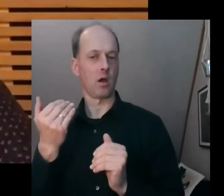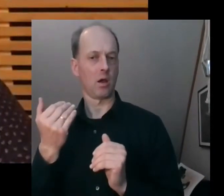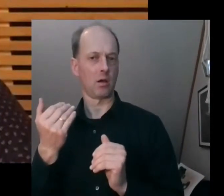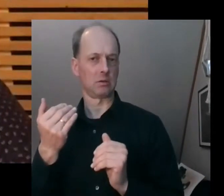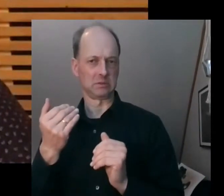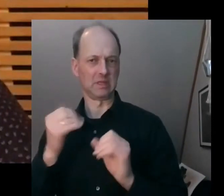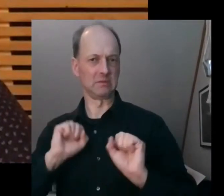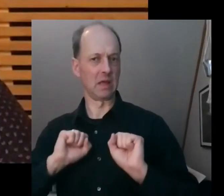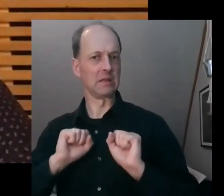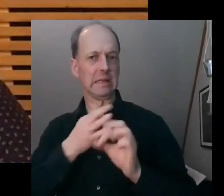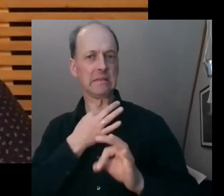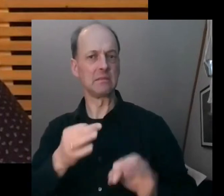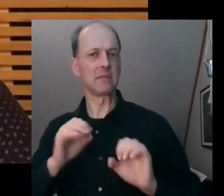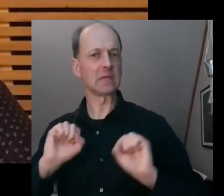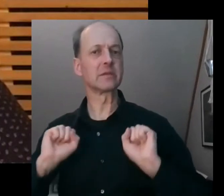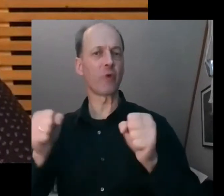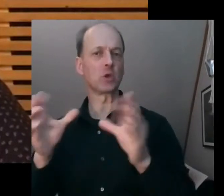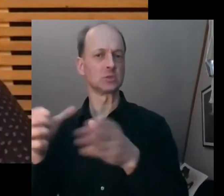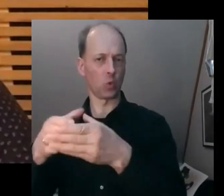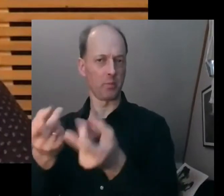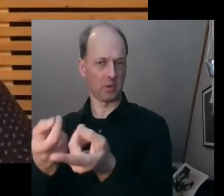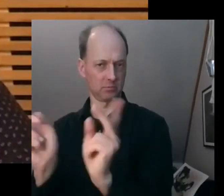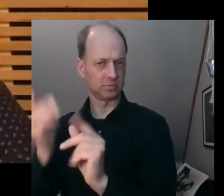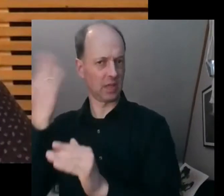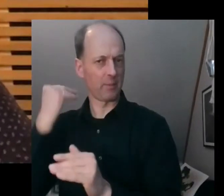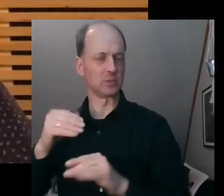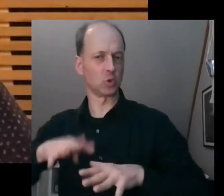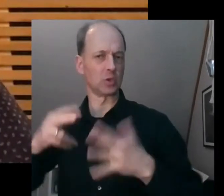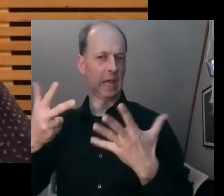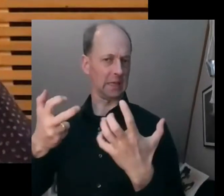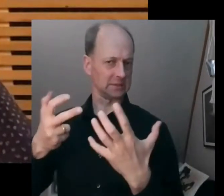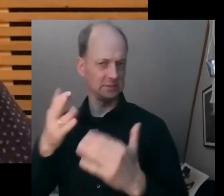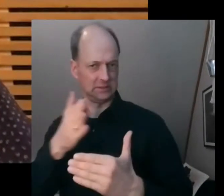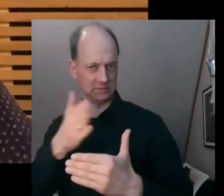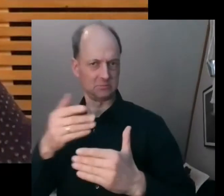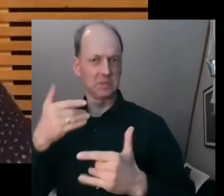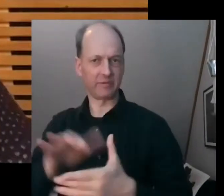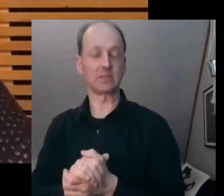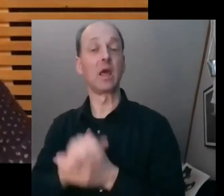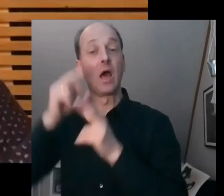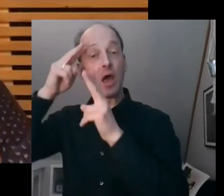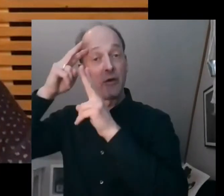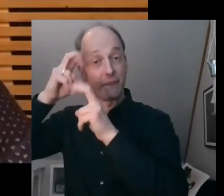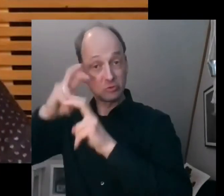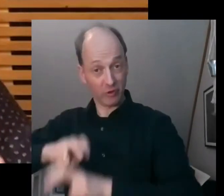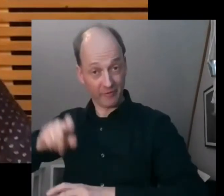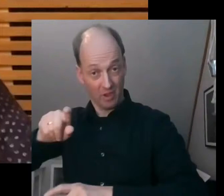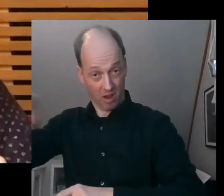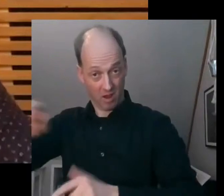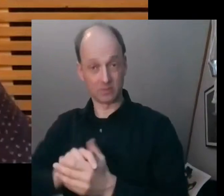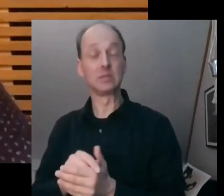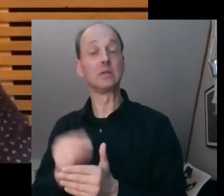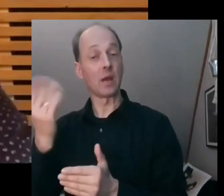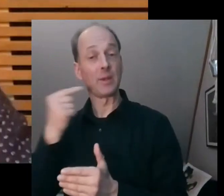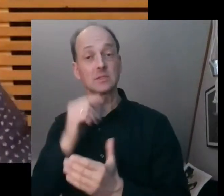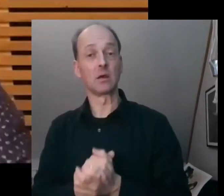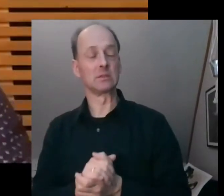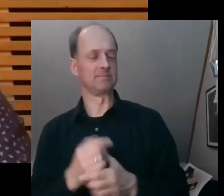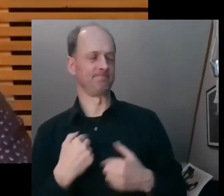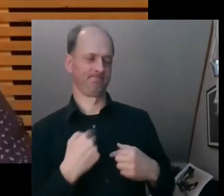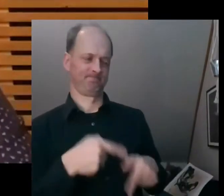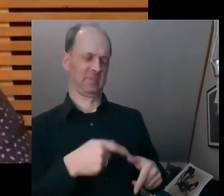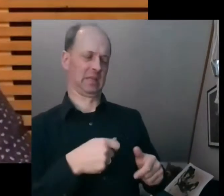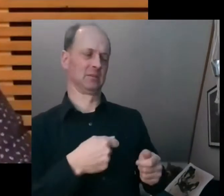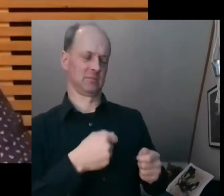quite funny. We had a task force in the 70s and the 80s. It's a group of these scientists who said,